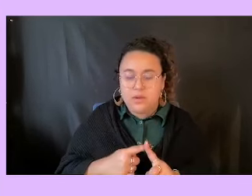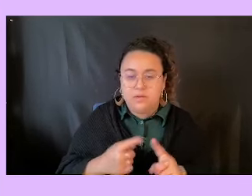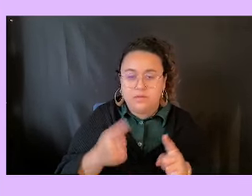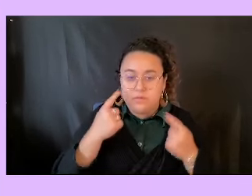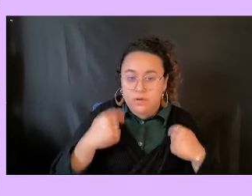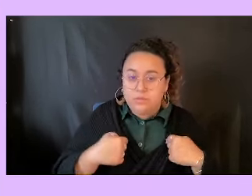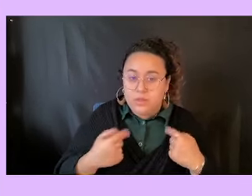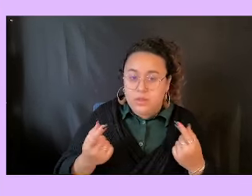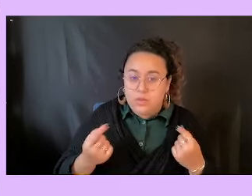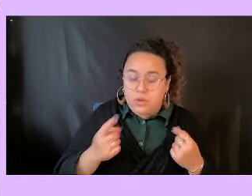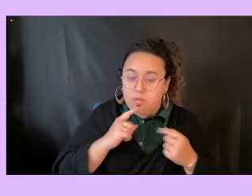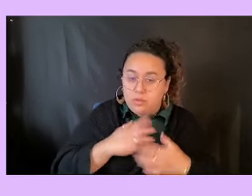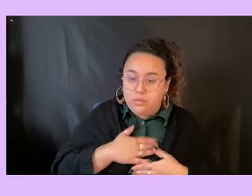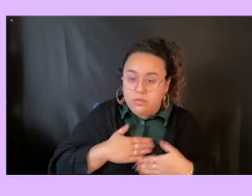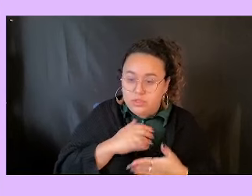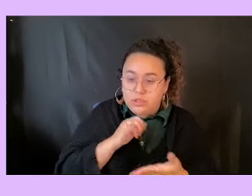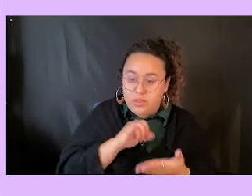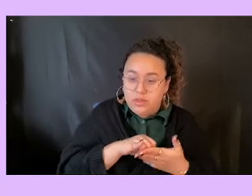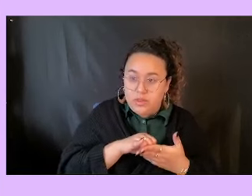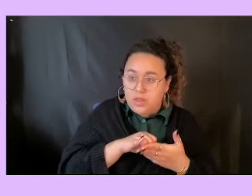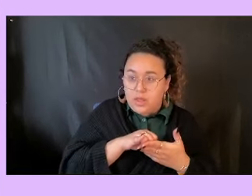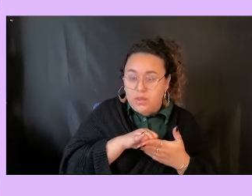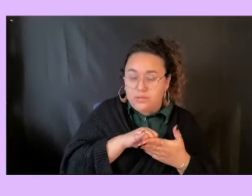I've appreciated is the